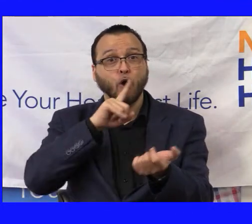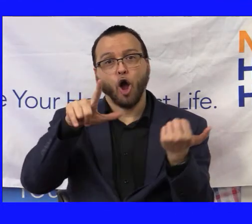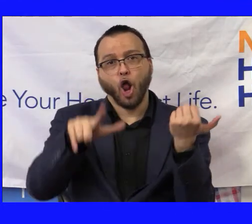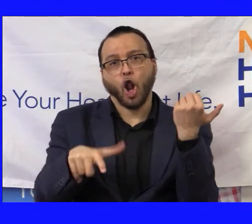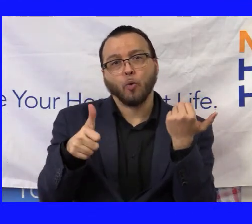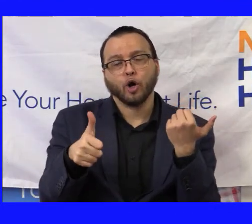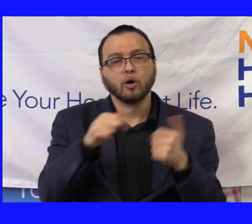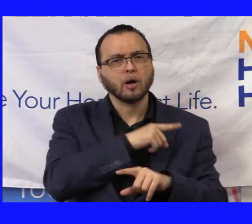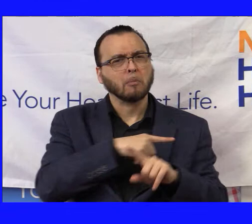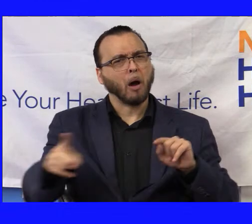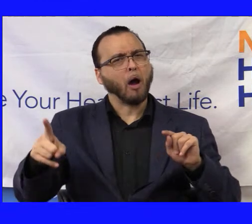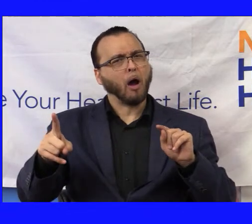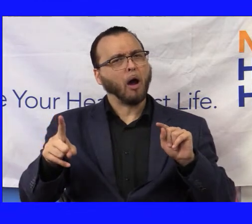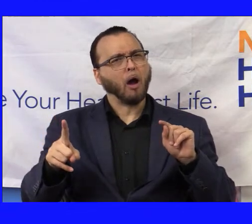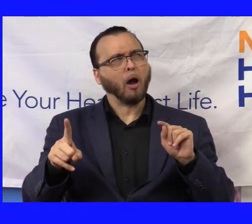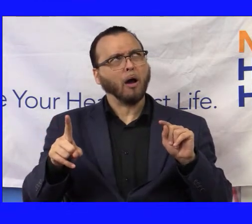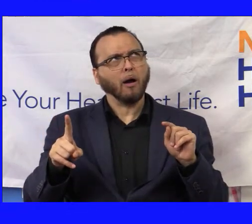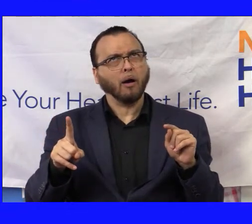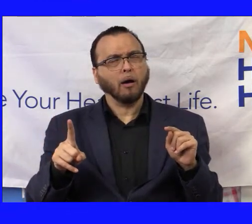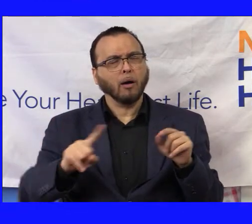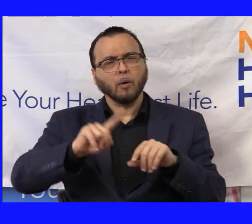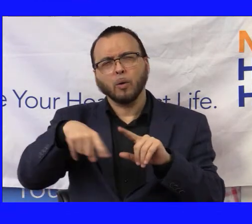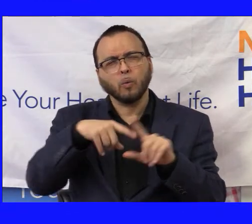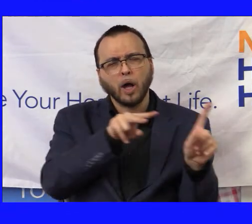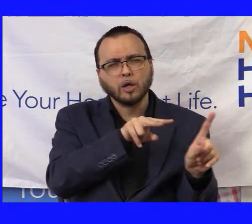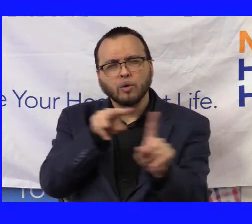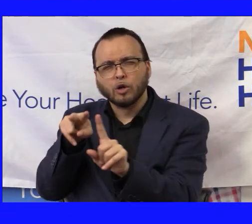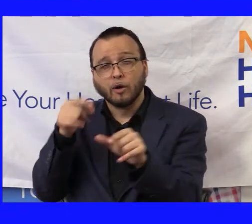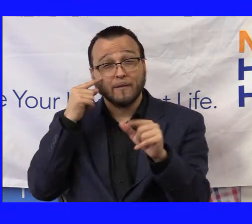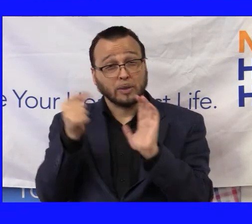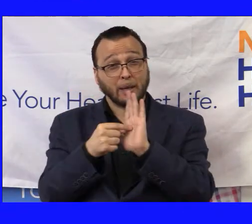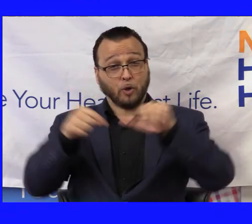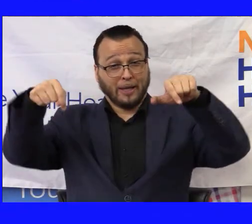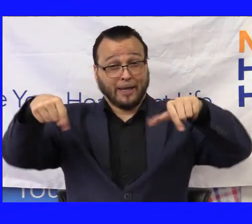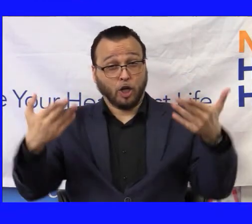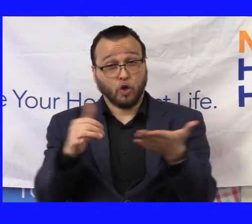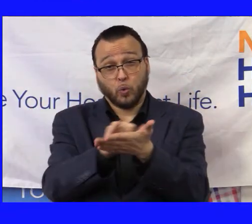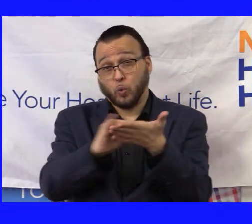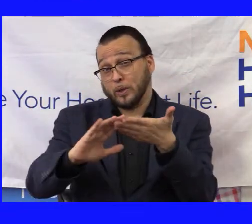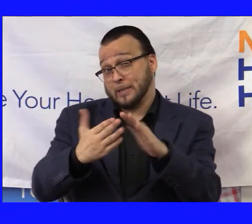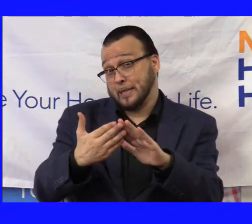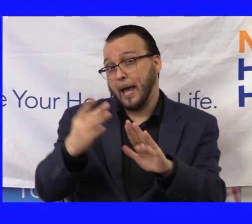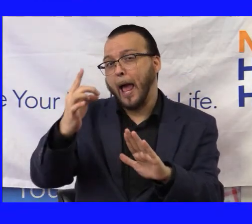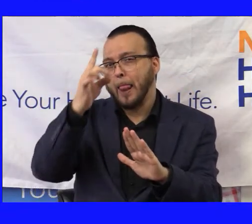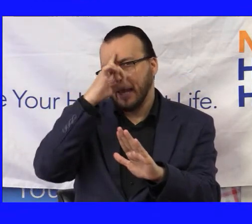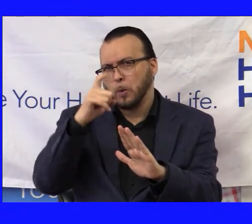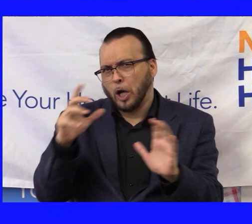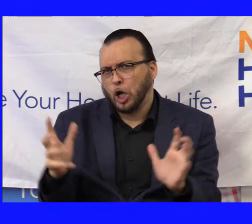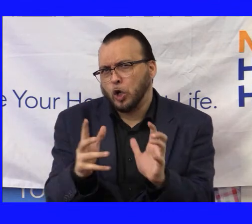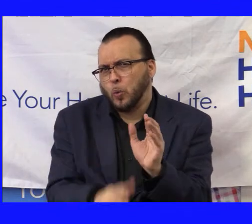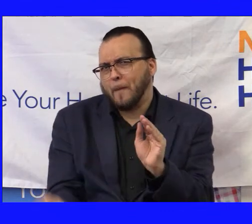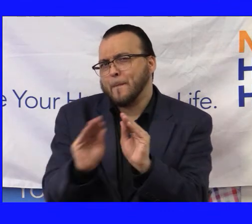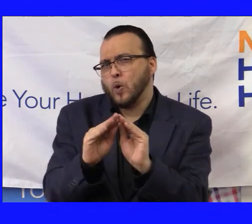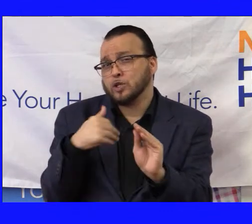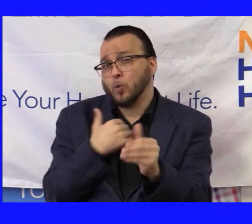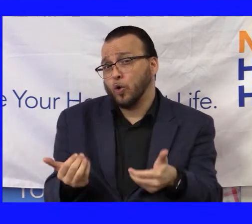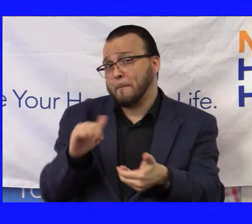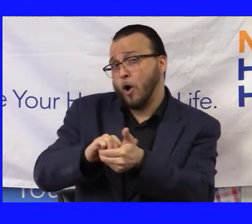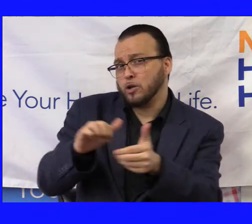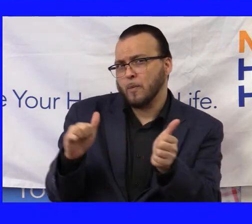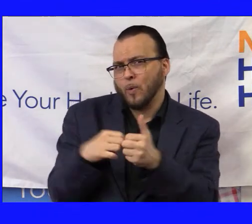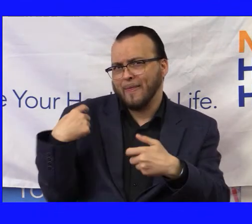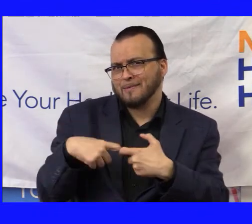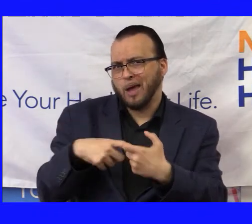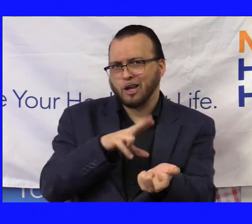but necessarily just when you take a look necessarily here in New York City, I think we can do more. So we're partnering with the Hispanic Nurses